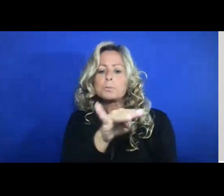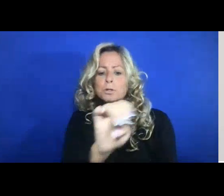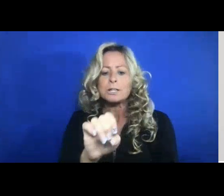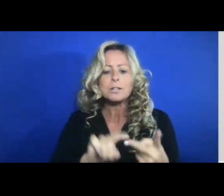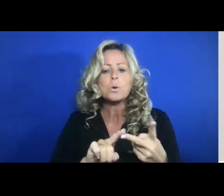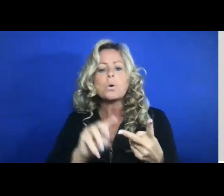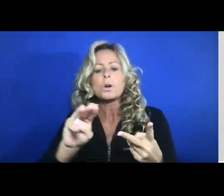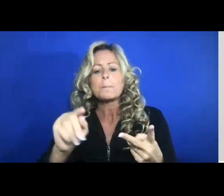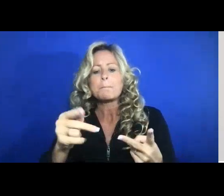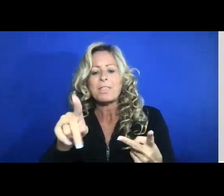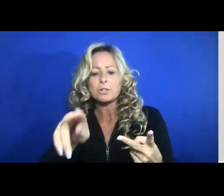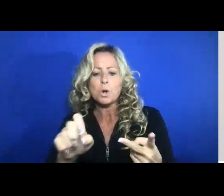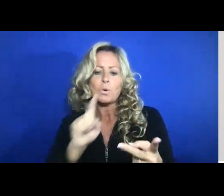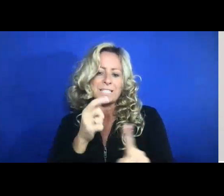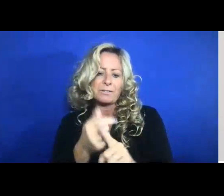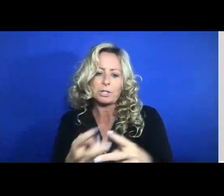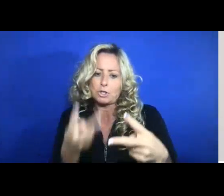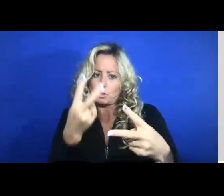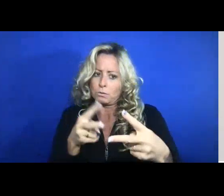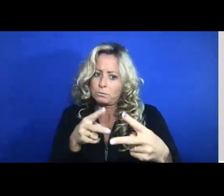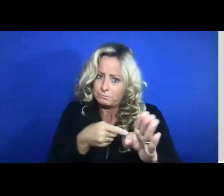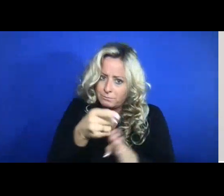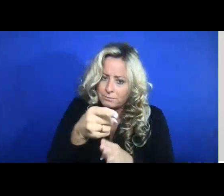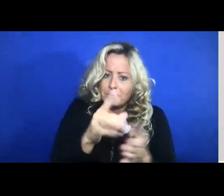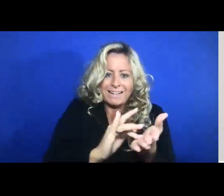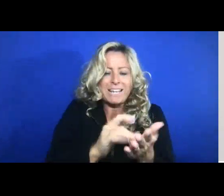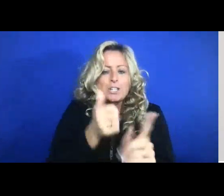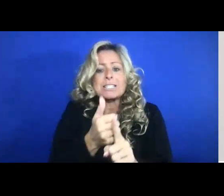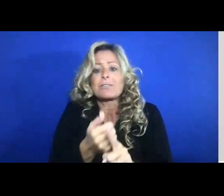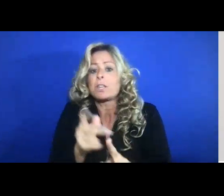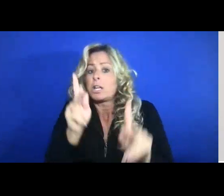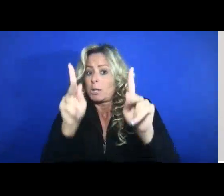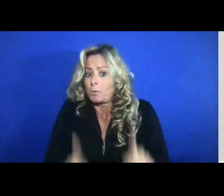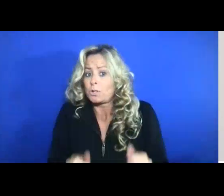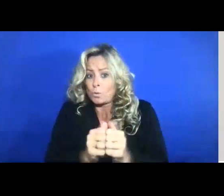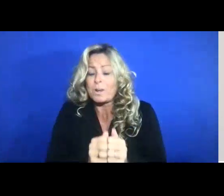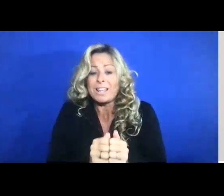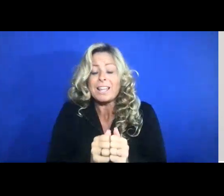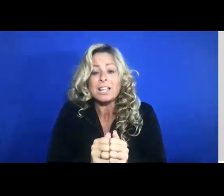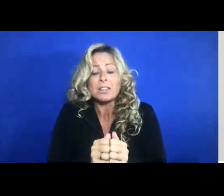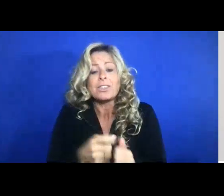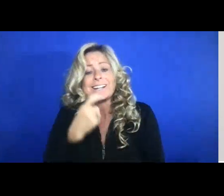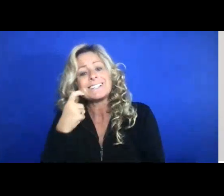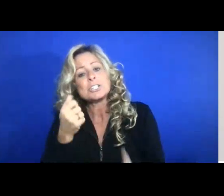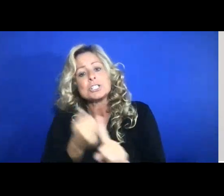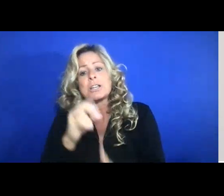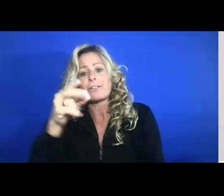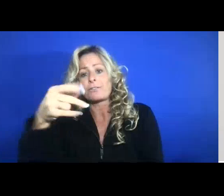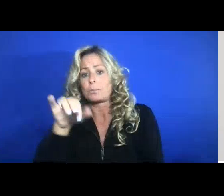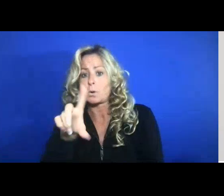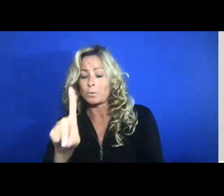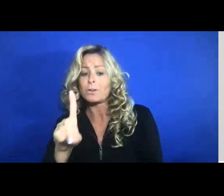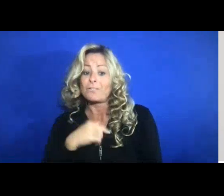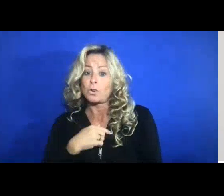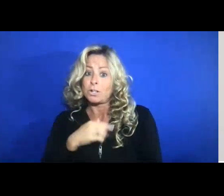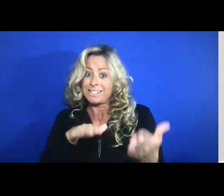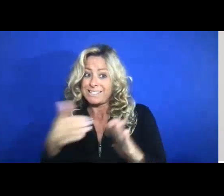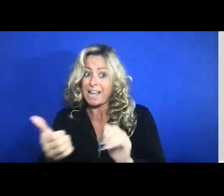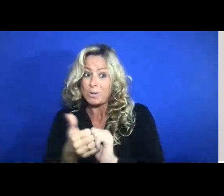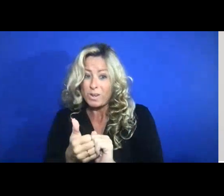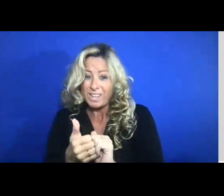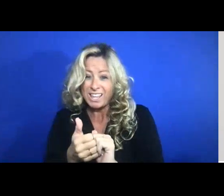medications, are that whenever you start this medication for somebody with an opioid addiction, their chance of dying from an overdose is cut